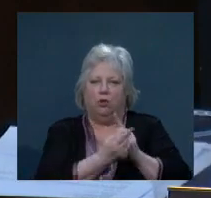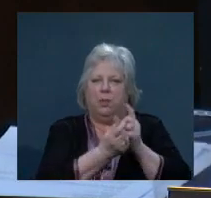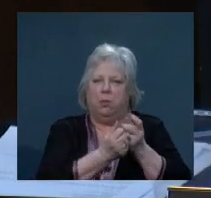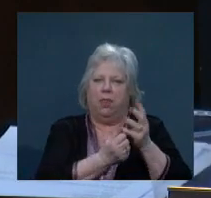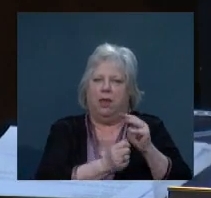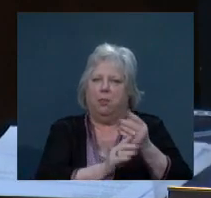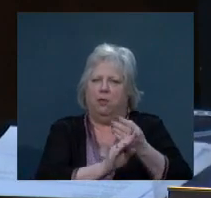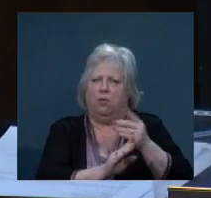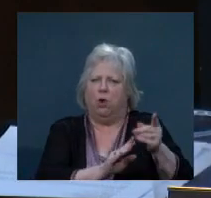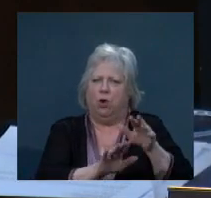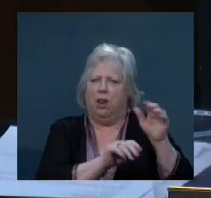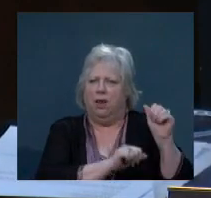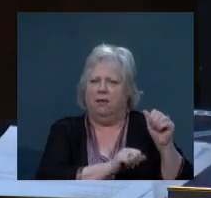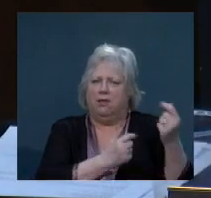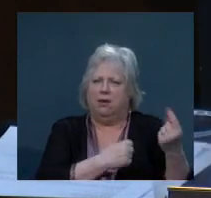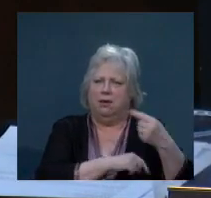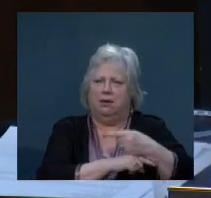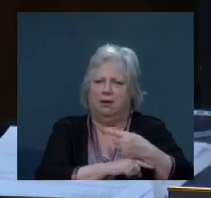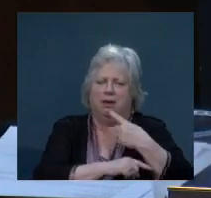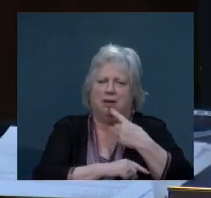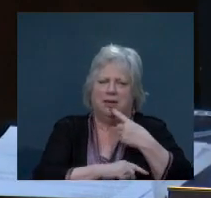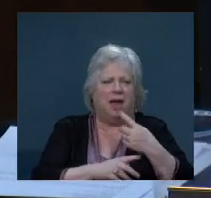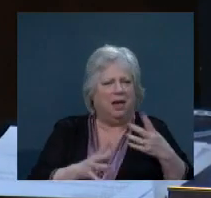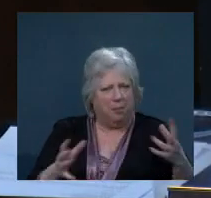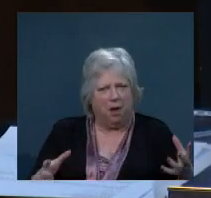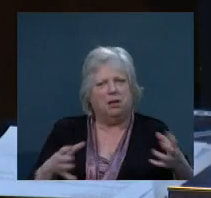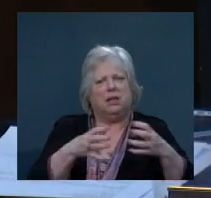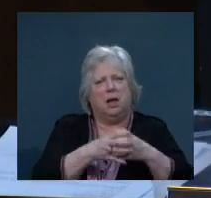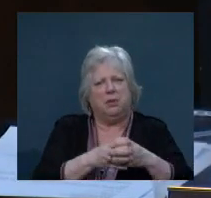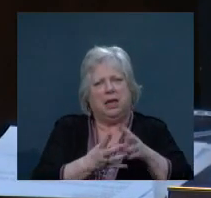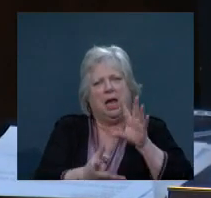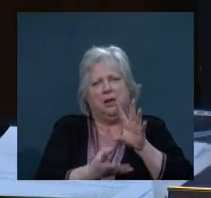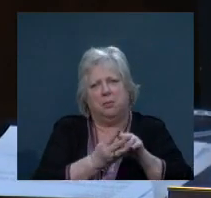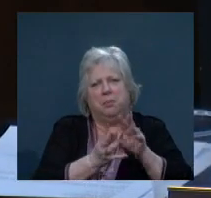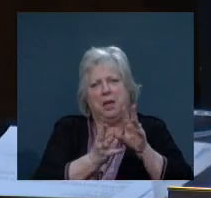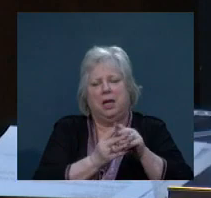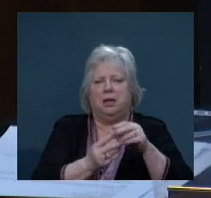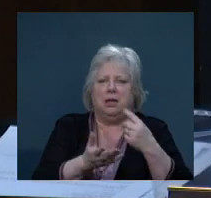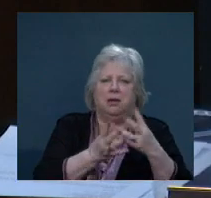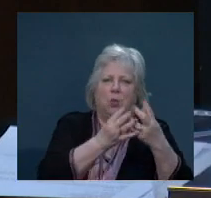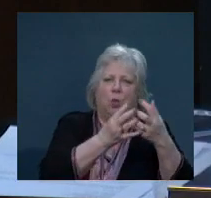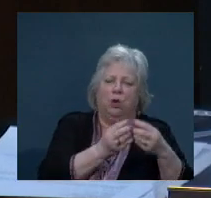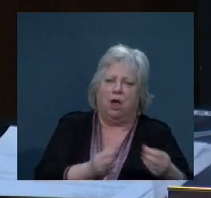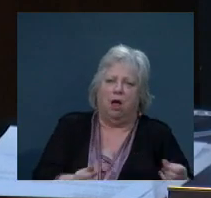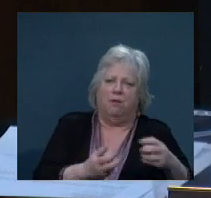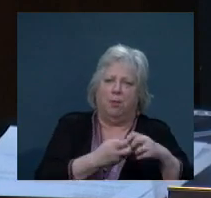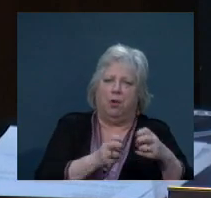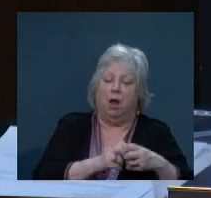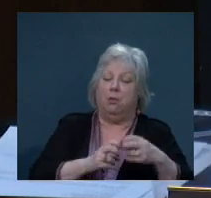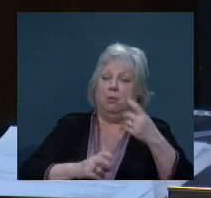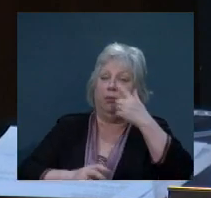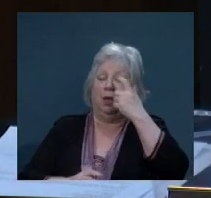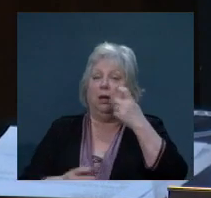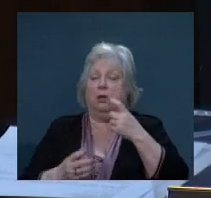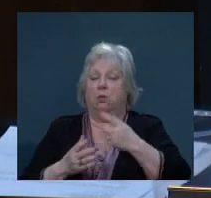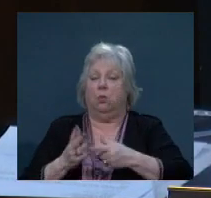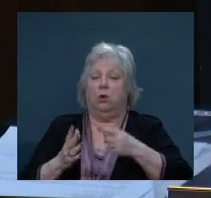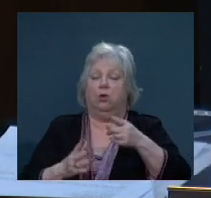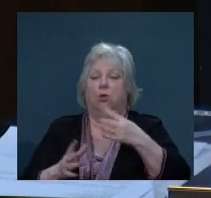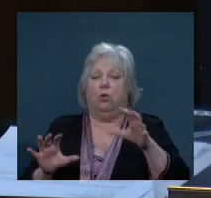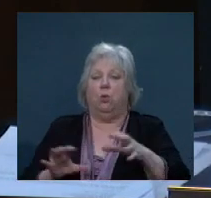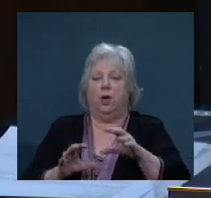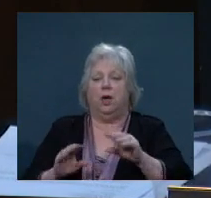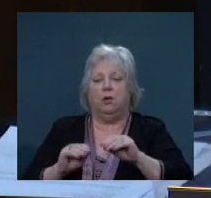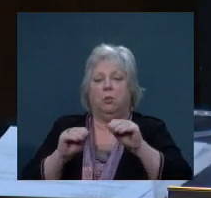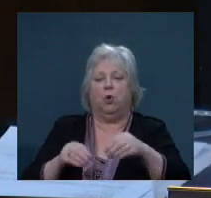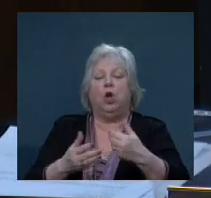you leave here today and say, let's come together and work this problem out, because I think what you're doing is putting new